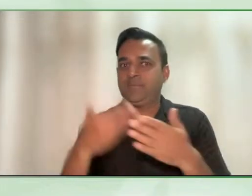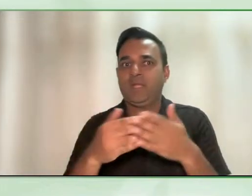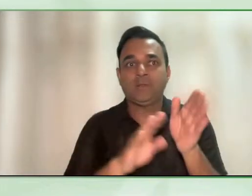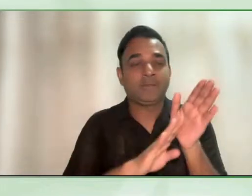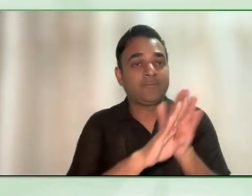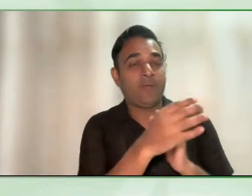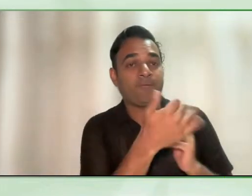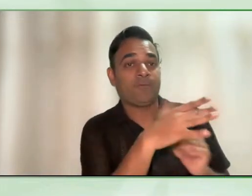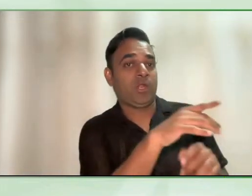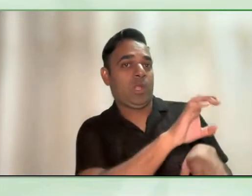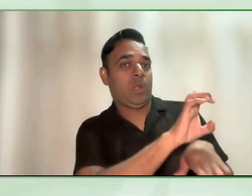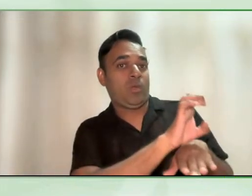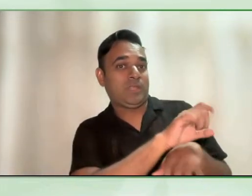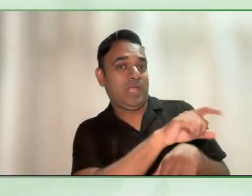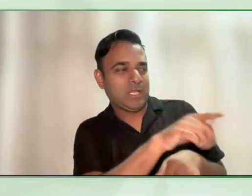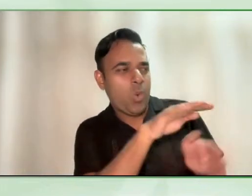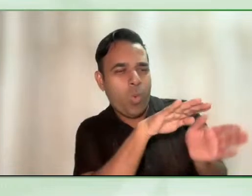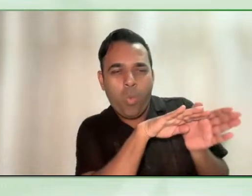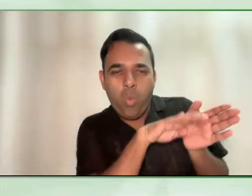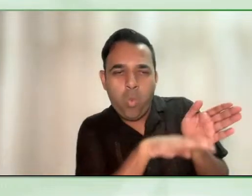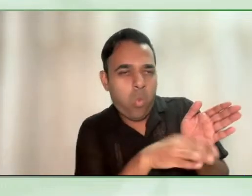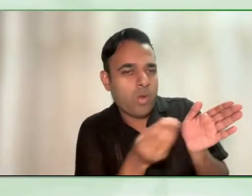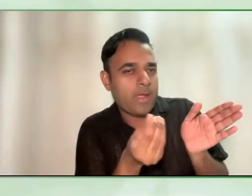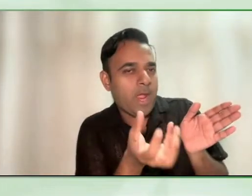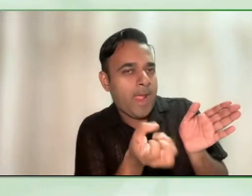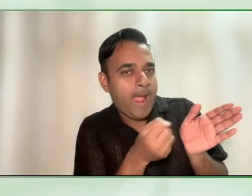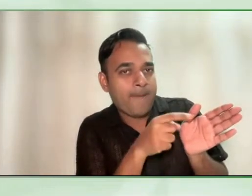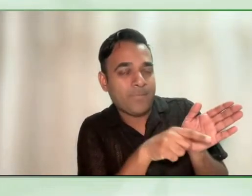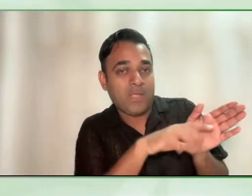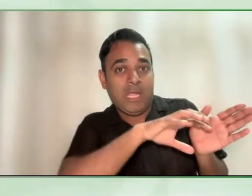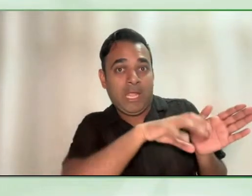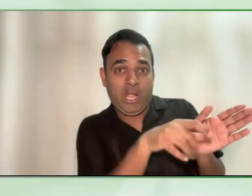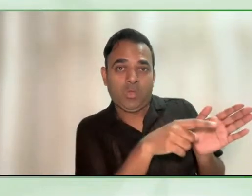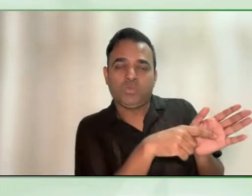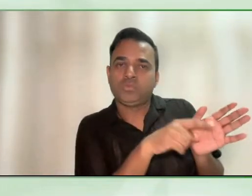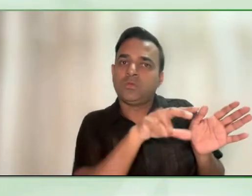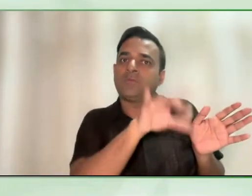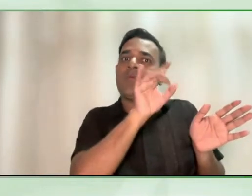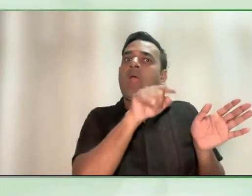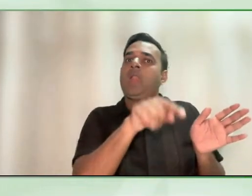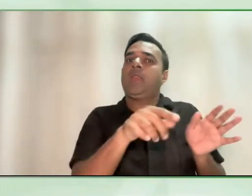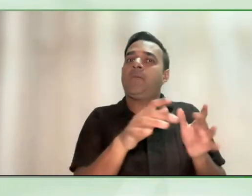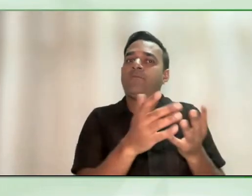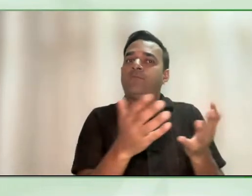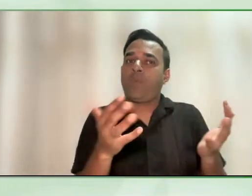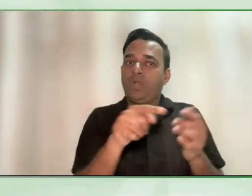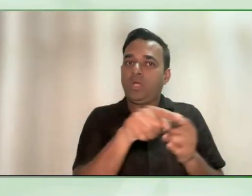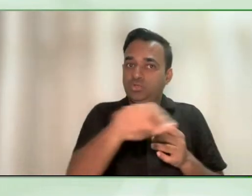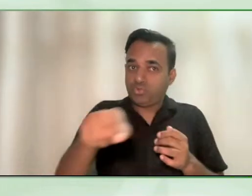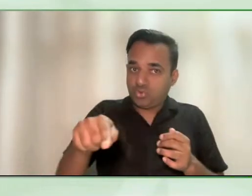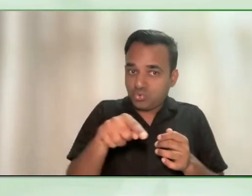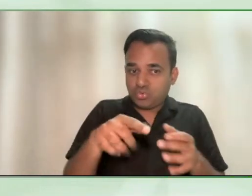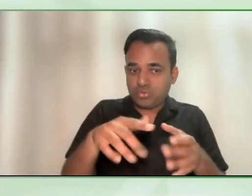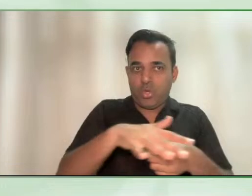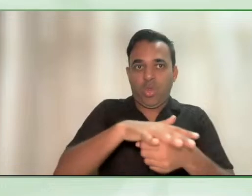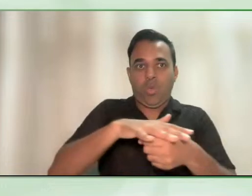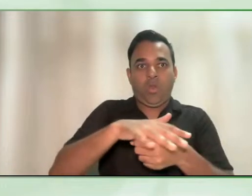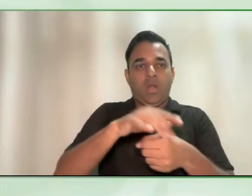out at least 12 years. High-income countries don't have this. Yeah. Here in the United States, during